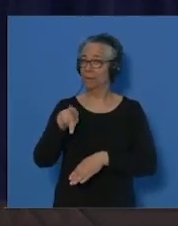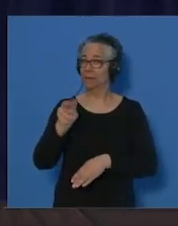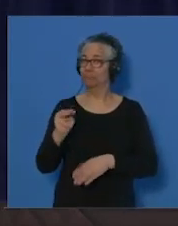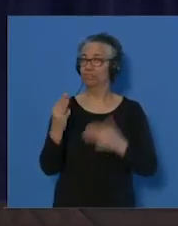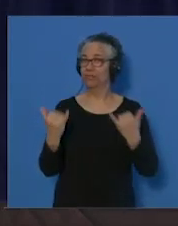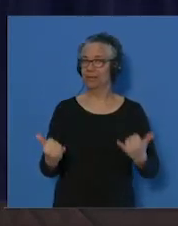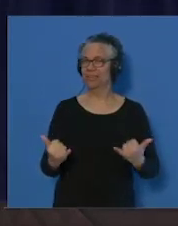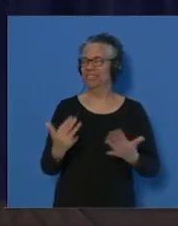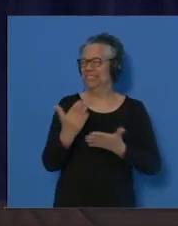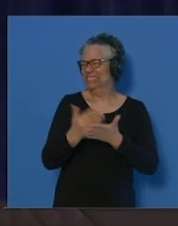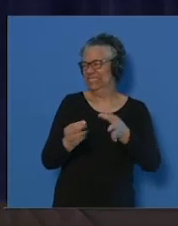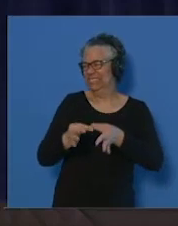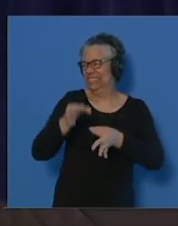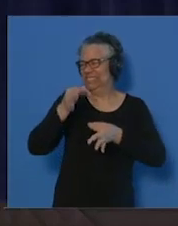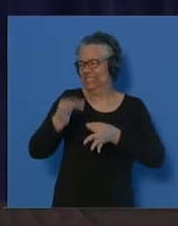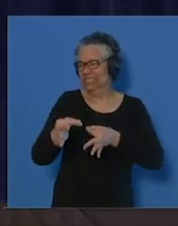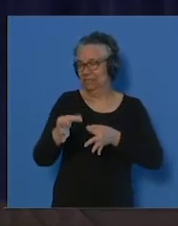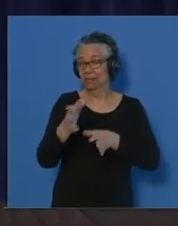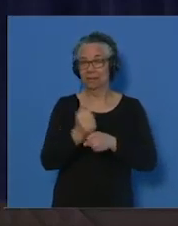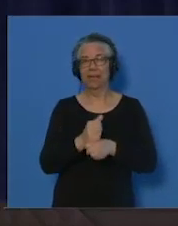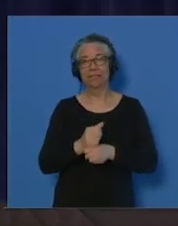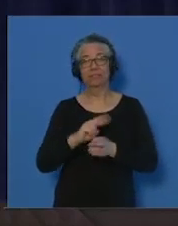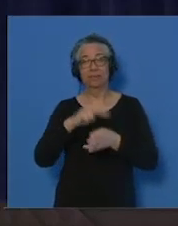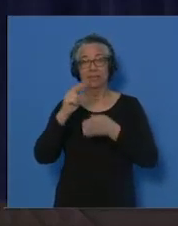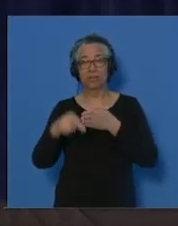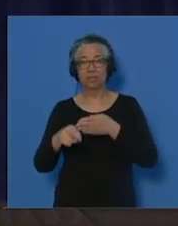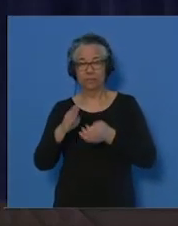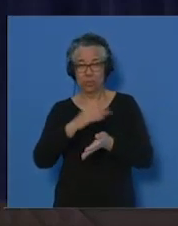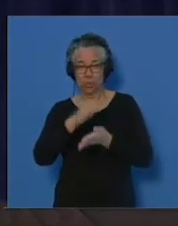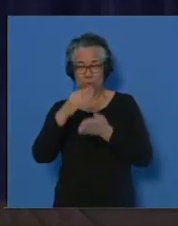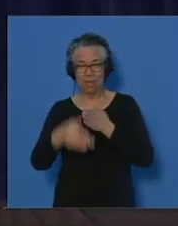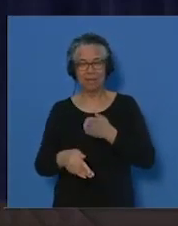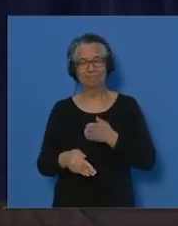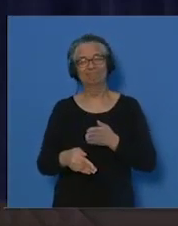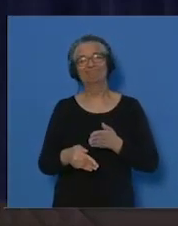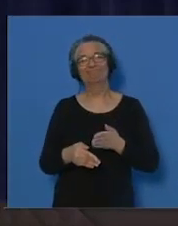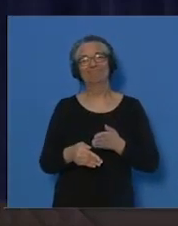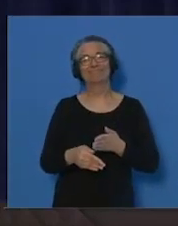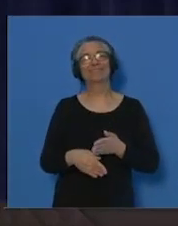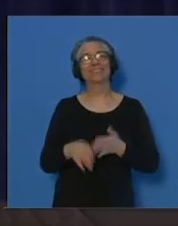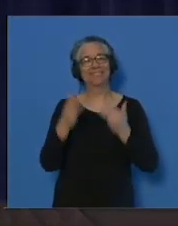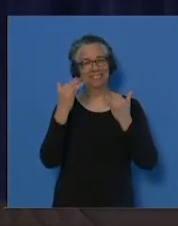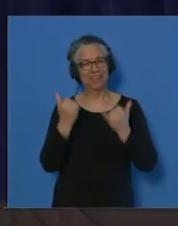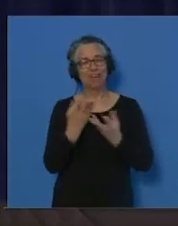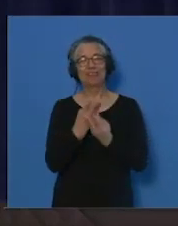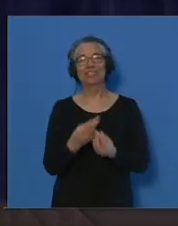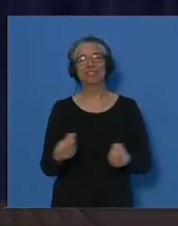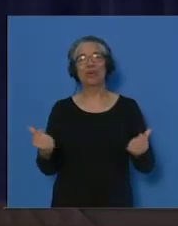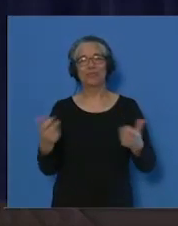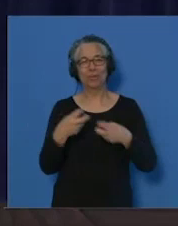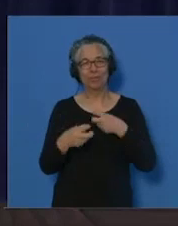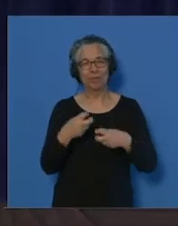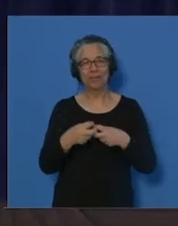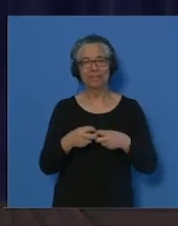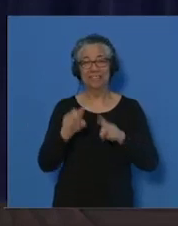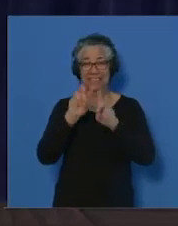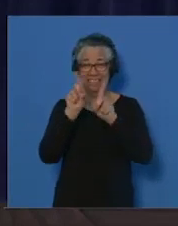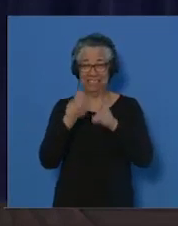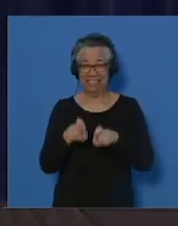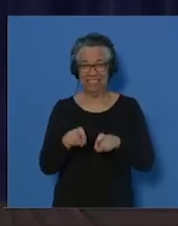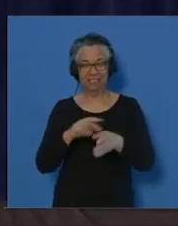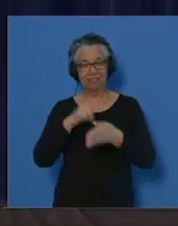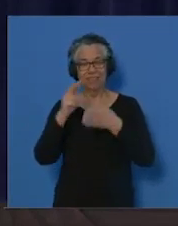getting some of the results back over the weekend. However, those issues have been resolved, and testing results will now be turned around